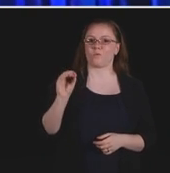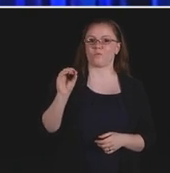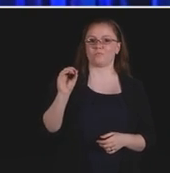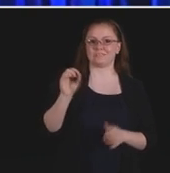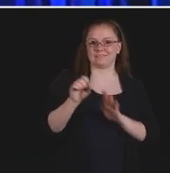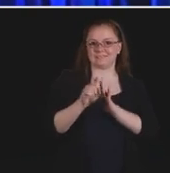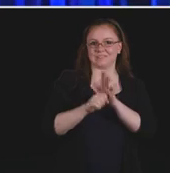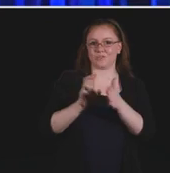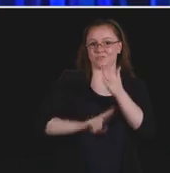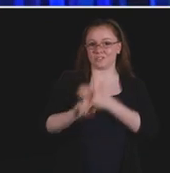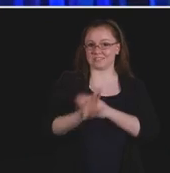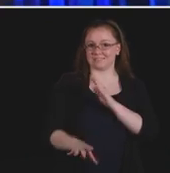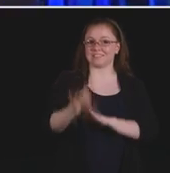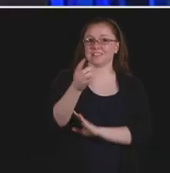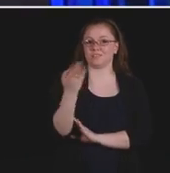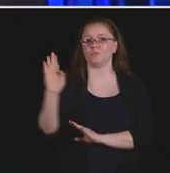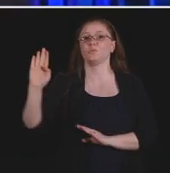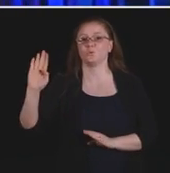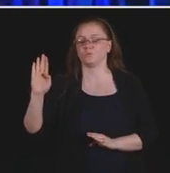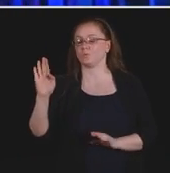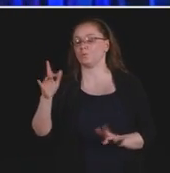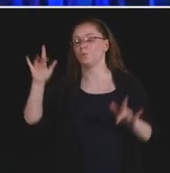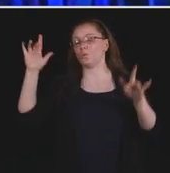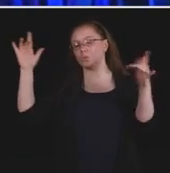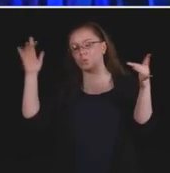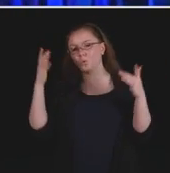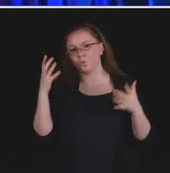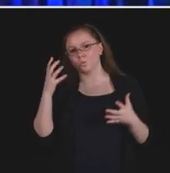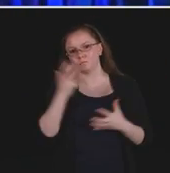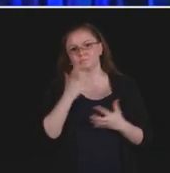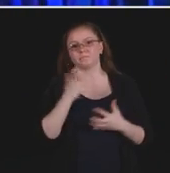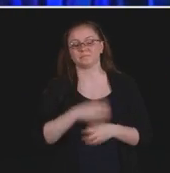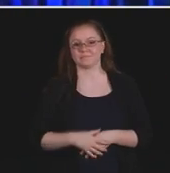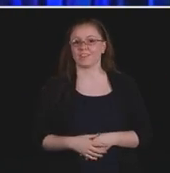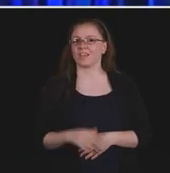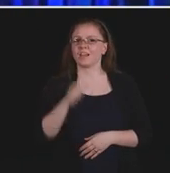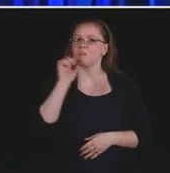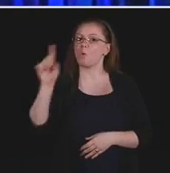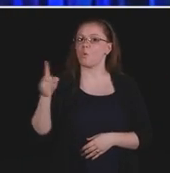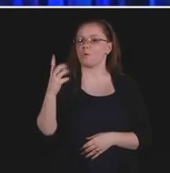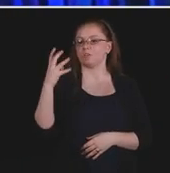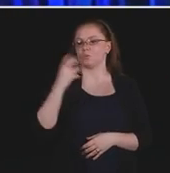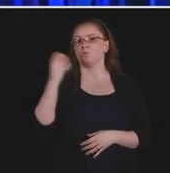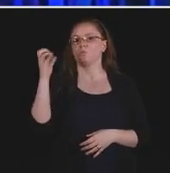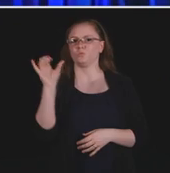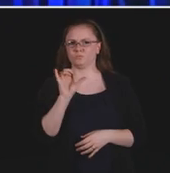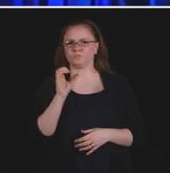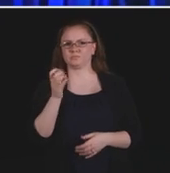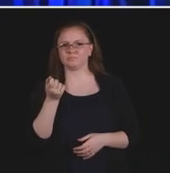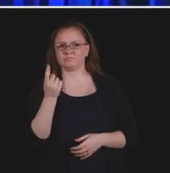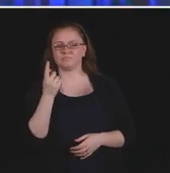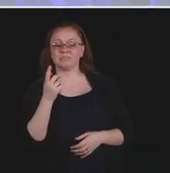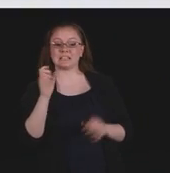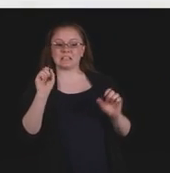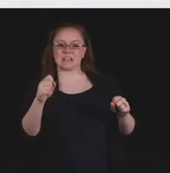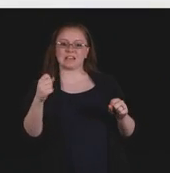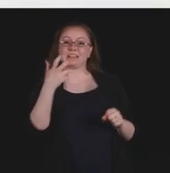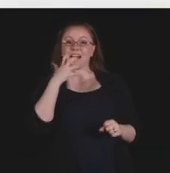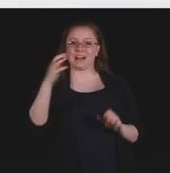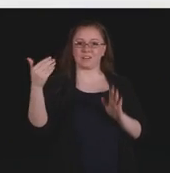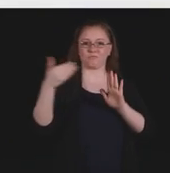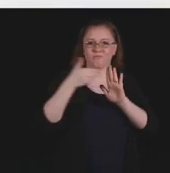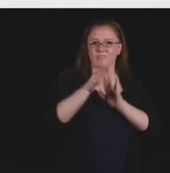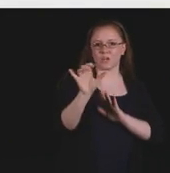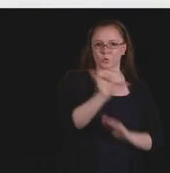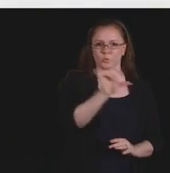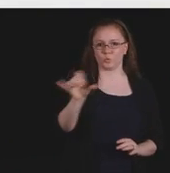seen. Our blue is not simply a pretty blue. It can also reflect heat. That means if you paint your